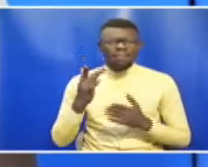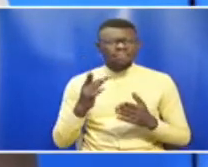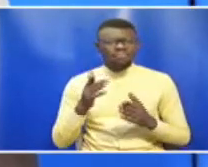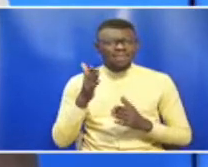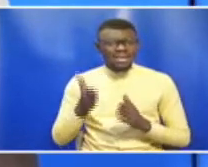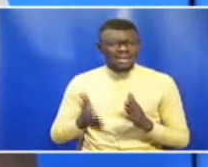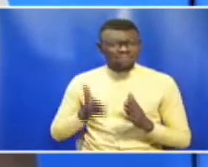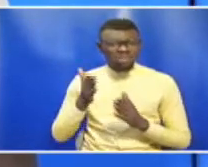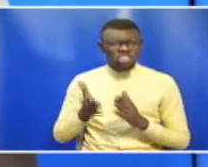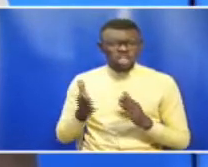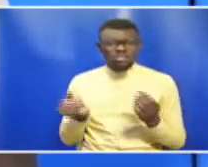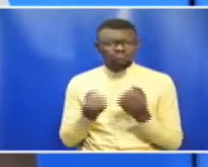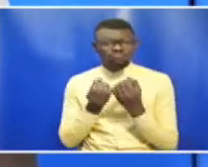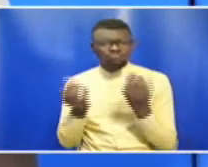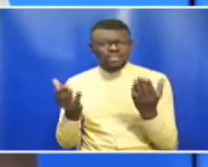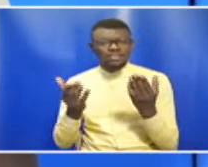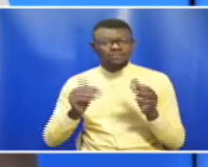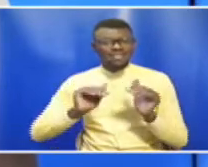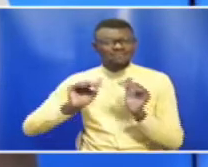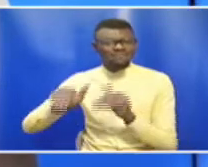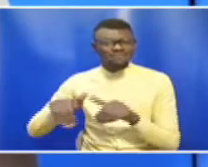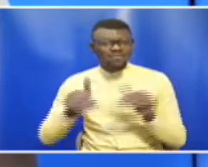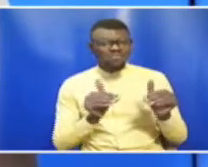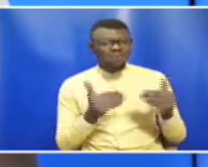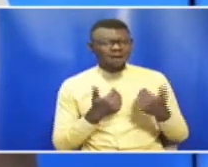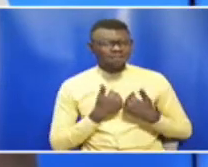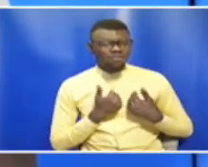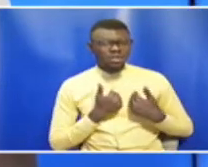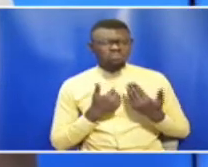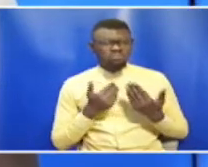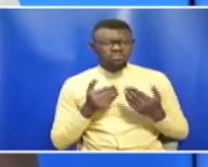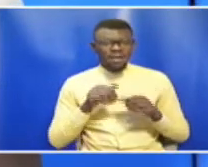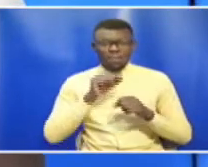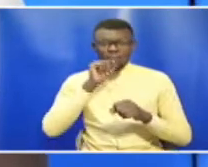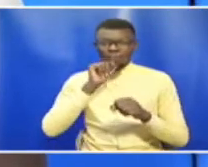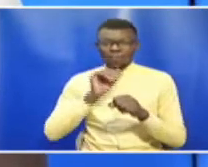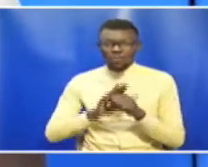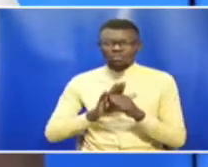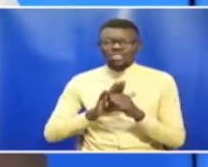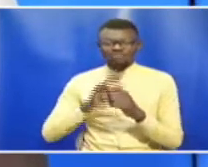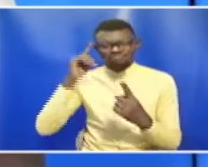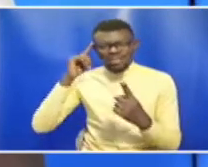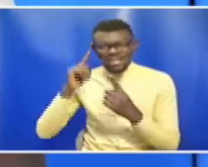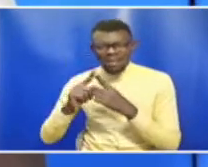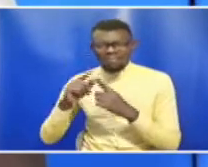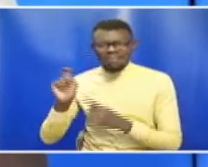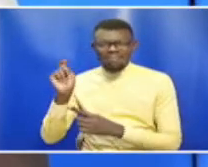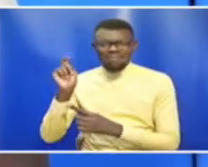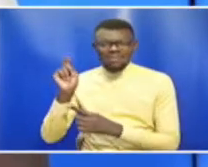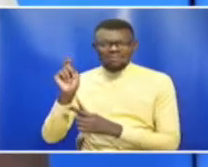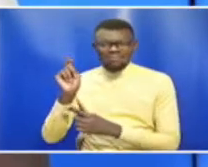Naivasha. Is just one among many other promises made in a bid to form government in